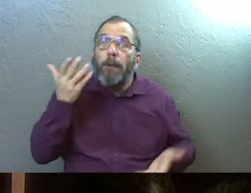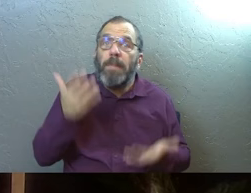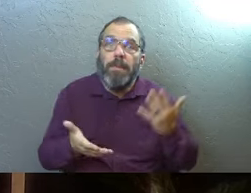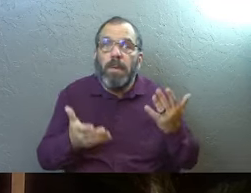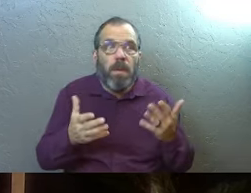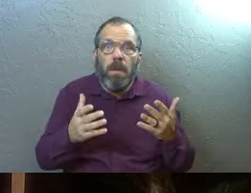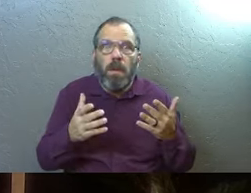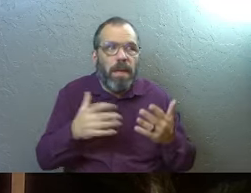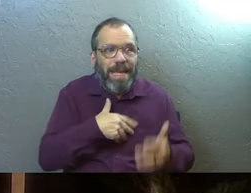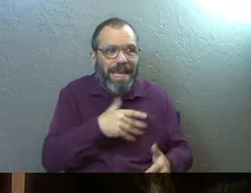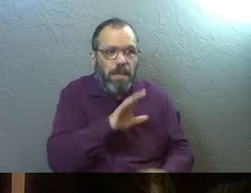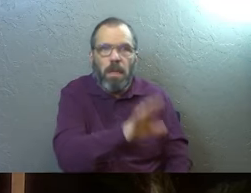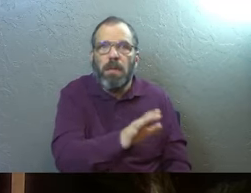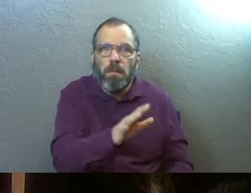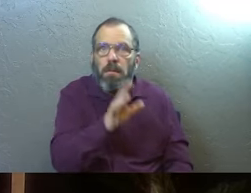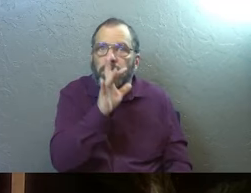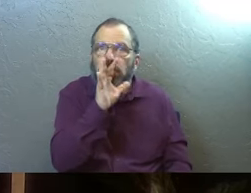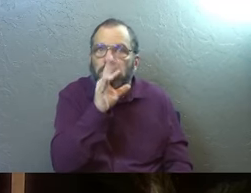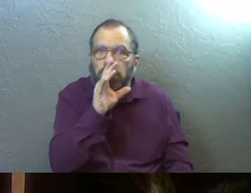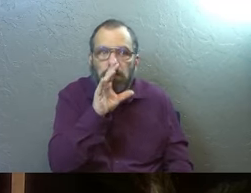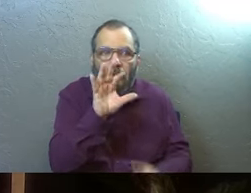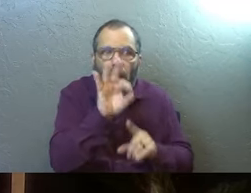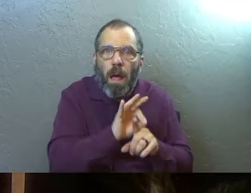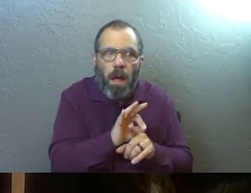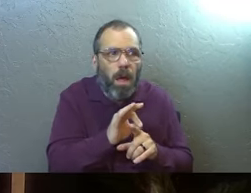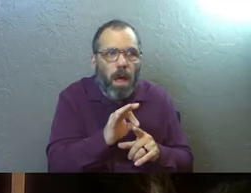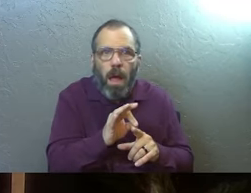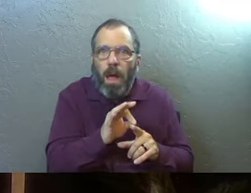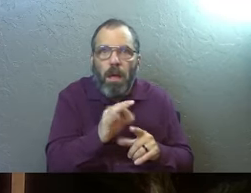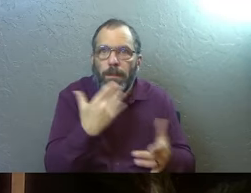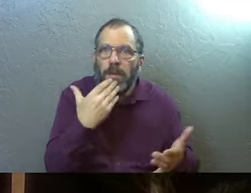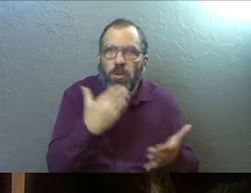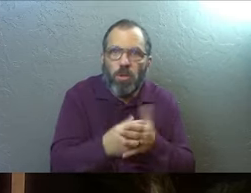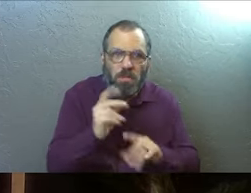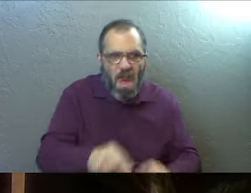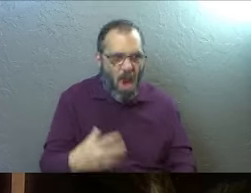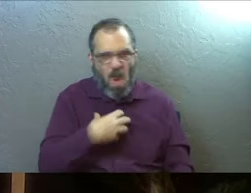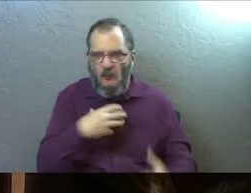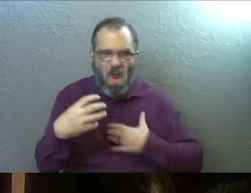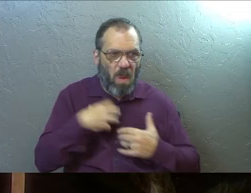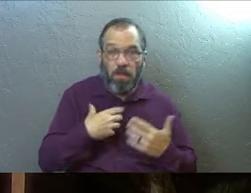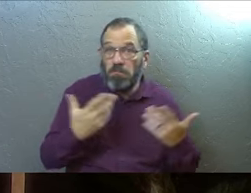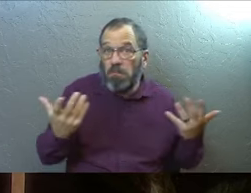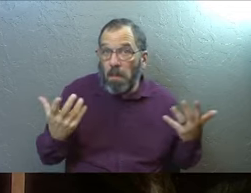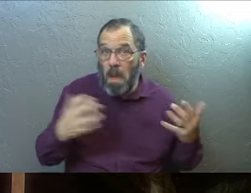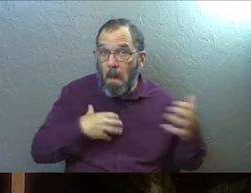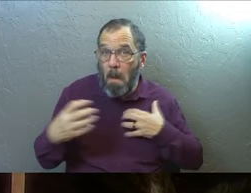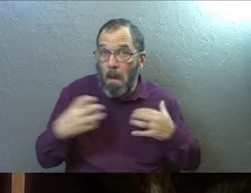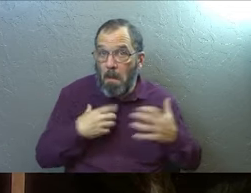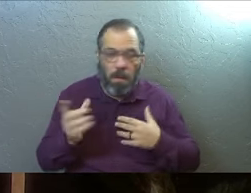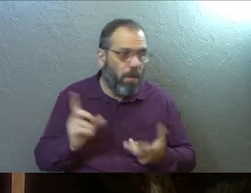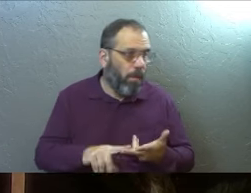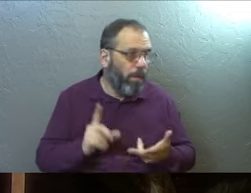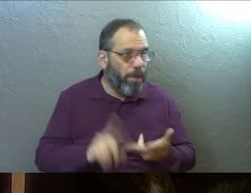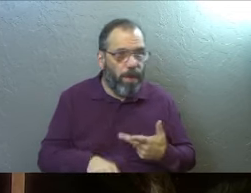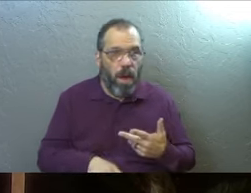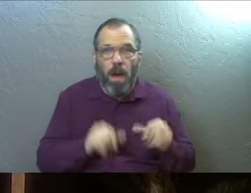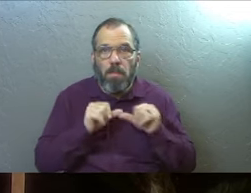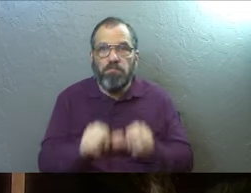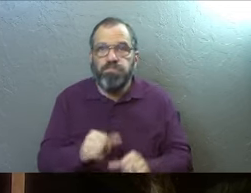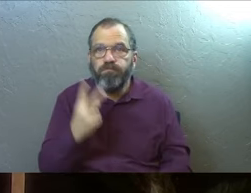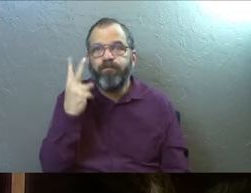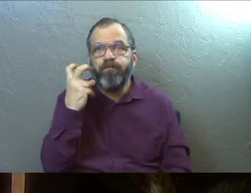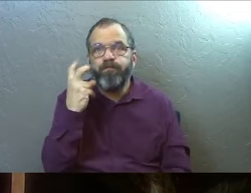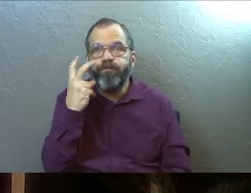Maybe the words that would have come out of his mouth for the next 9 months would not have been good to the people that heard it. Maybe the words would have continued to